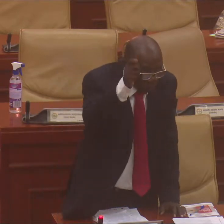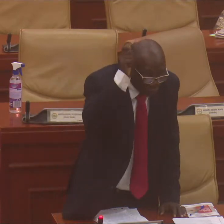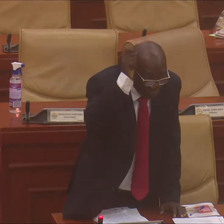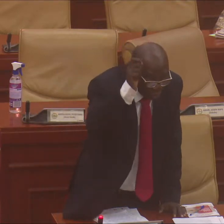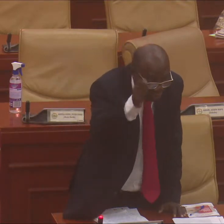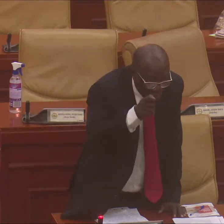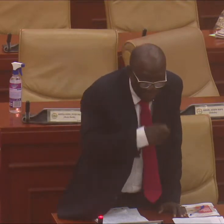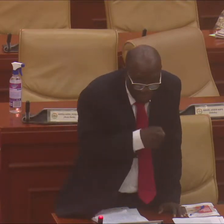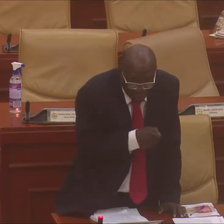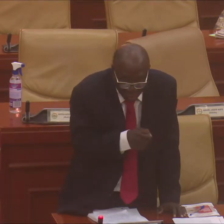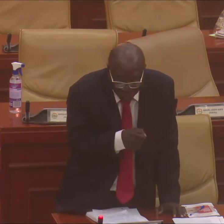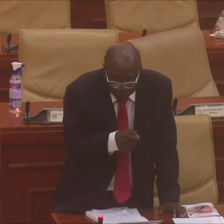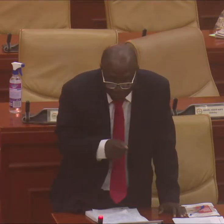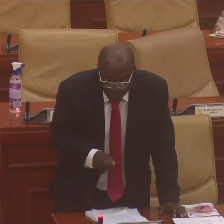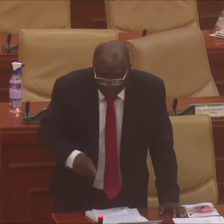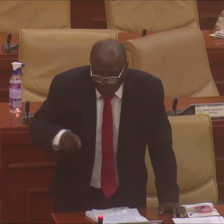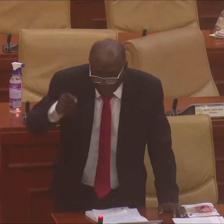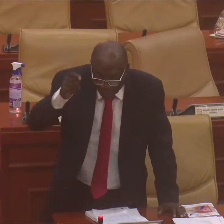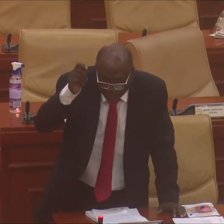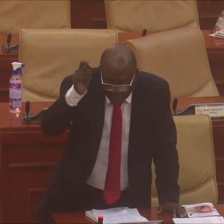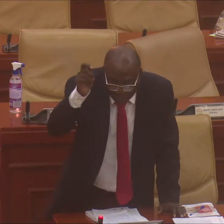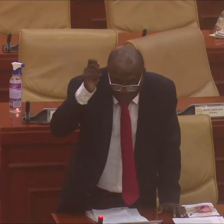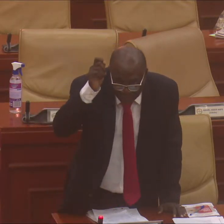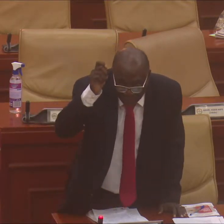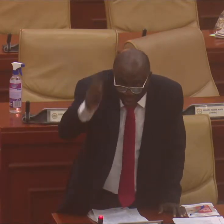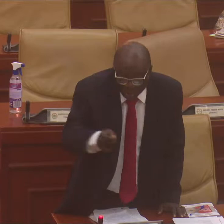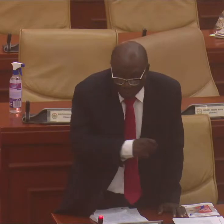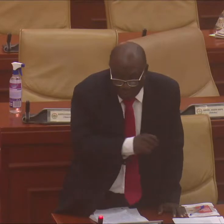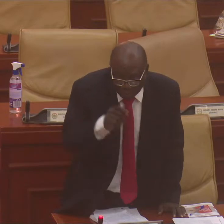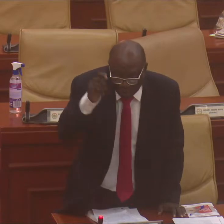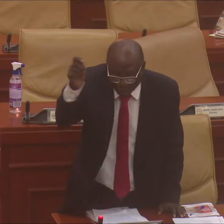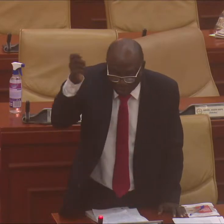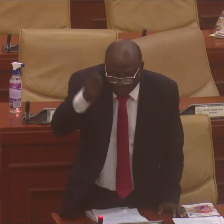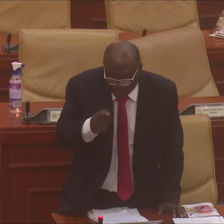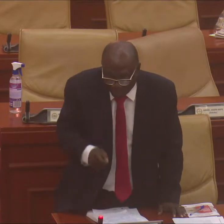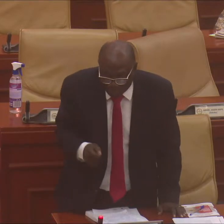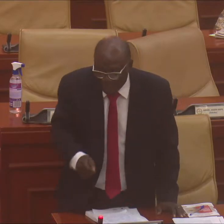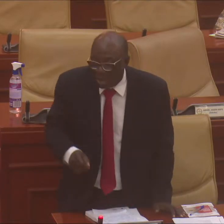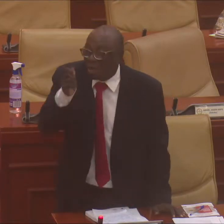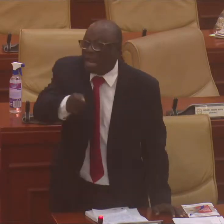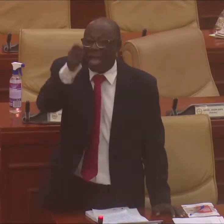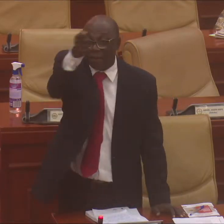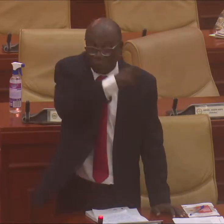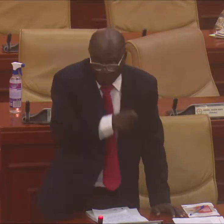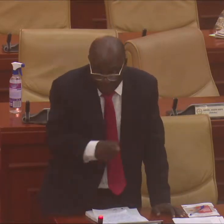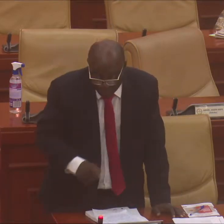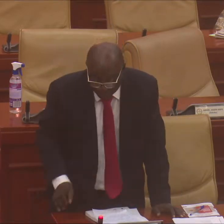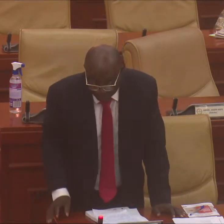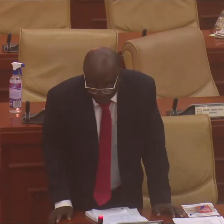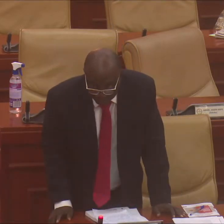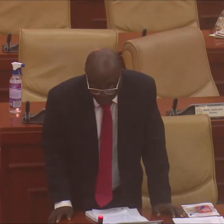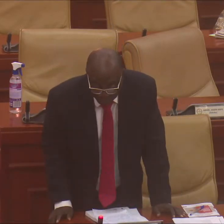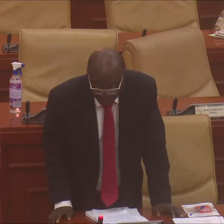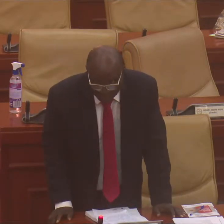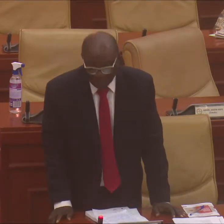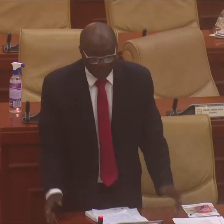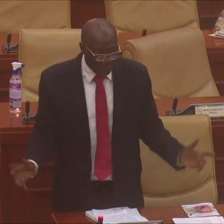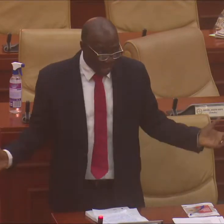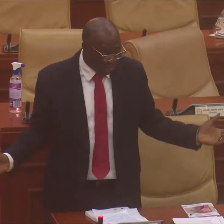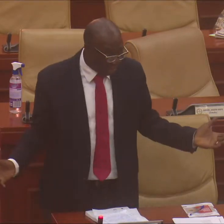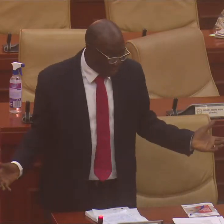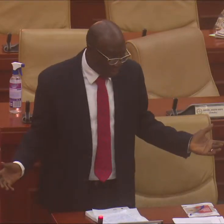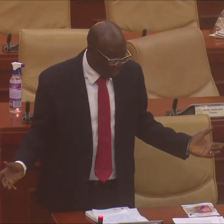so-called free water we enjoyed, the huge reduction in electricity bills, we now have to pay. Mr.